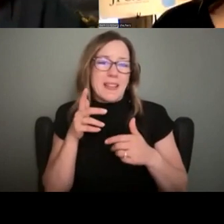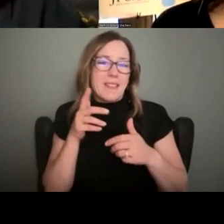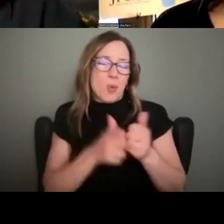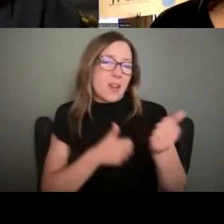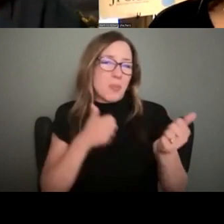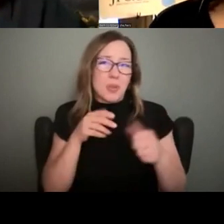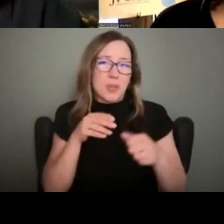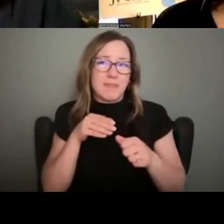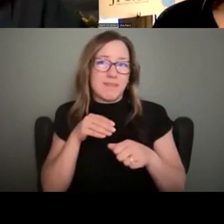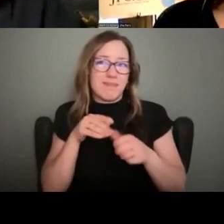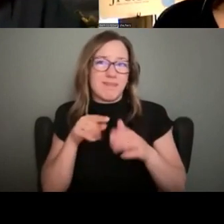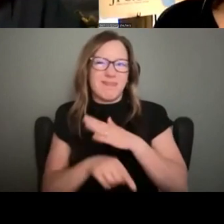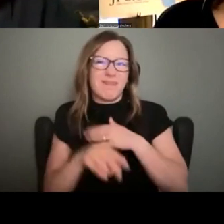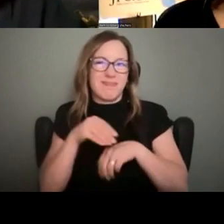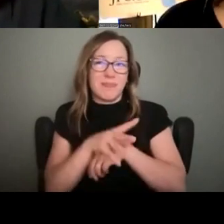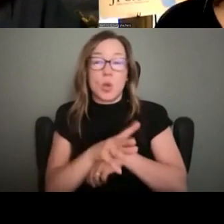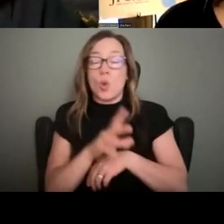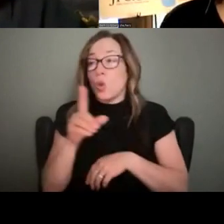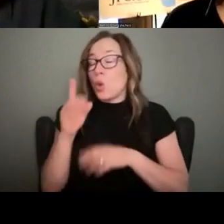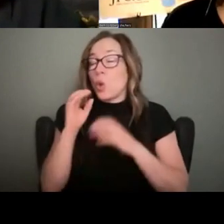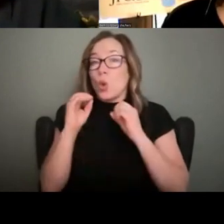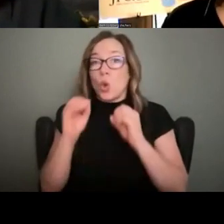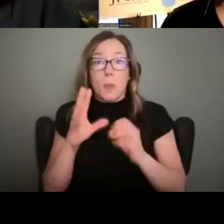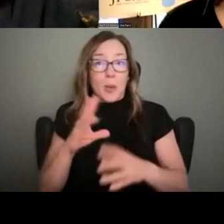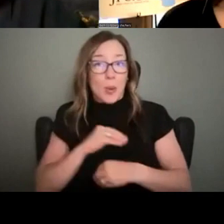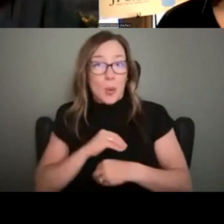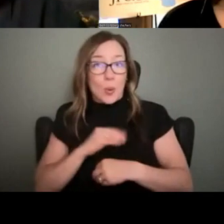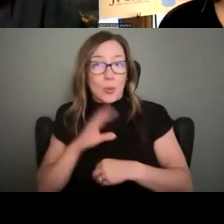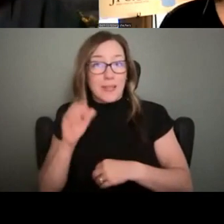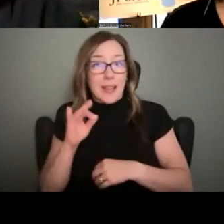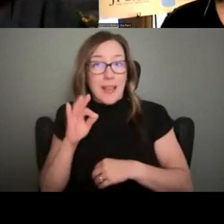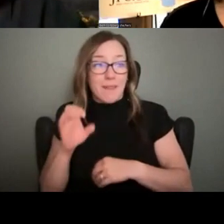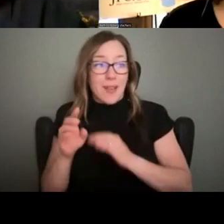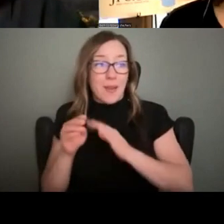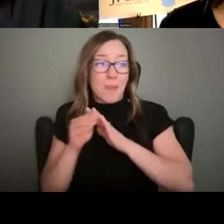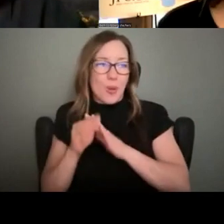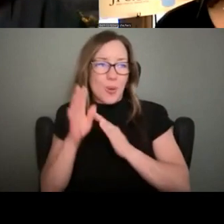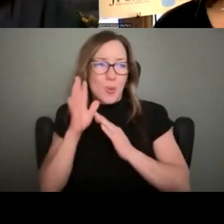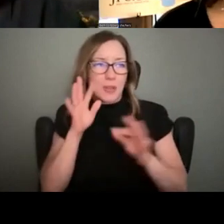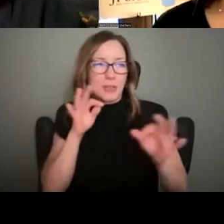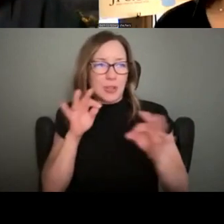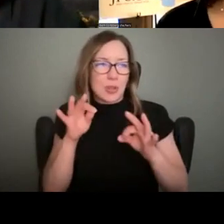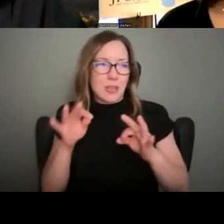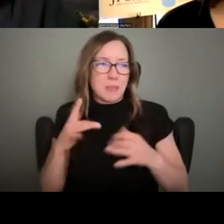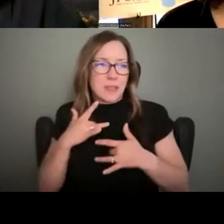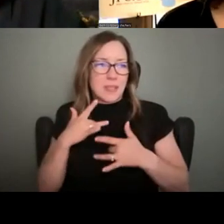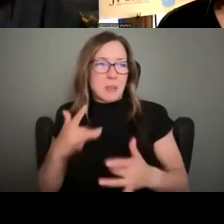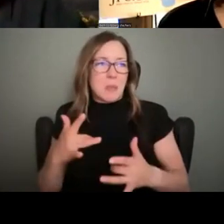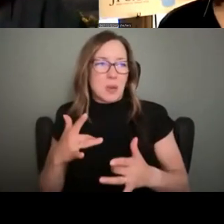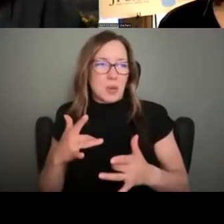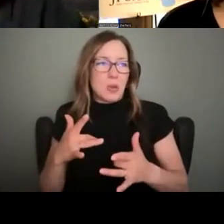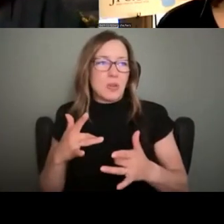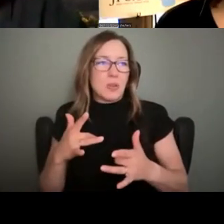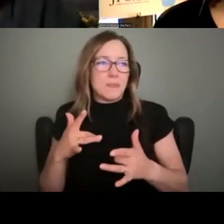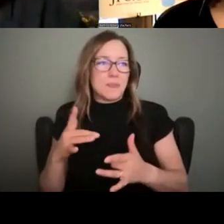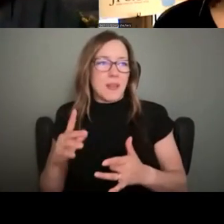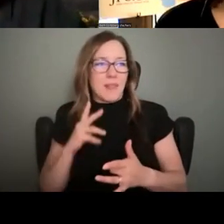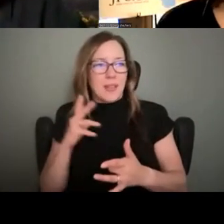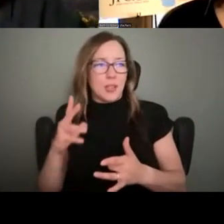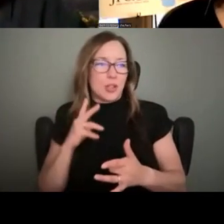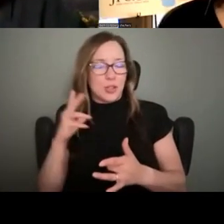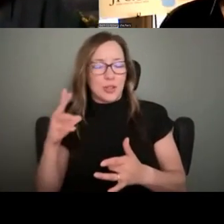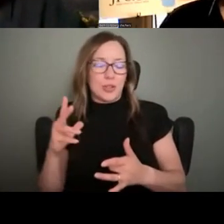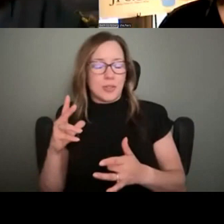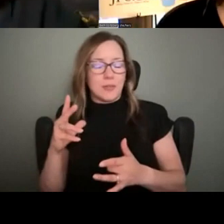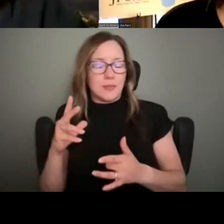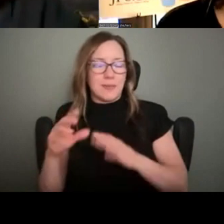one owns the cafe model, so I'm going to describe some typical features of cafes. However, there